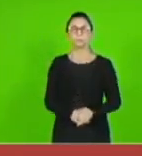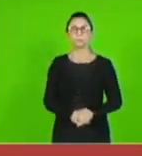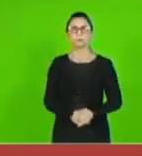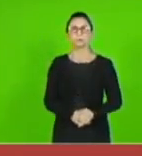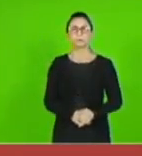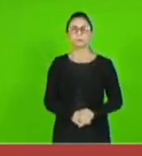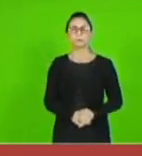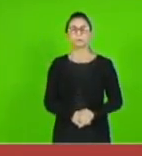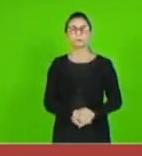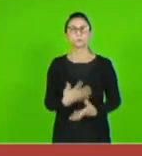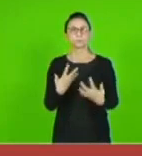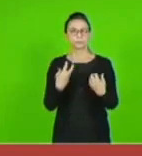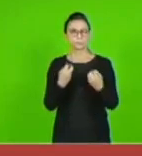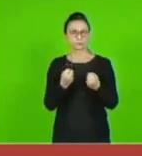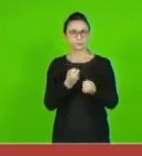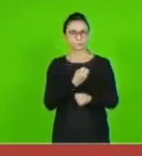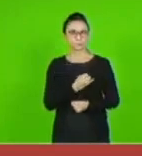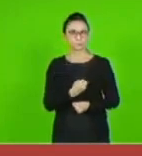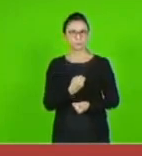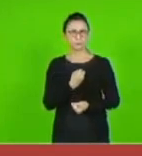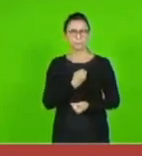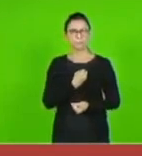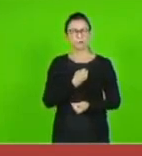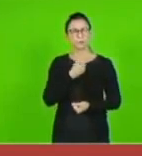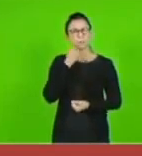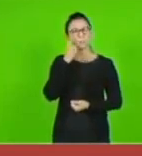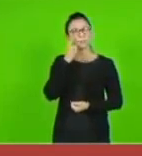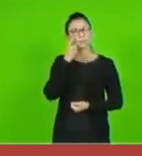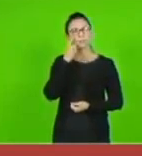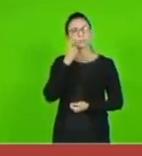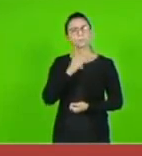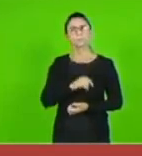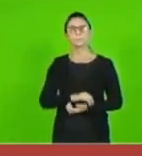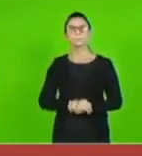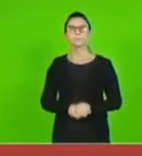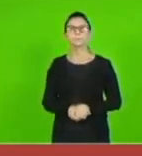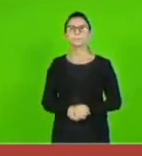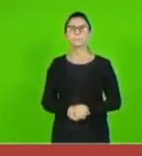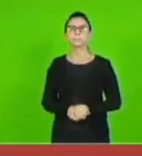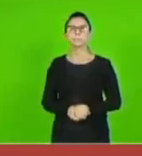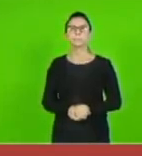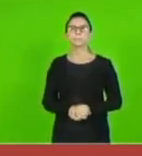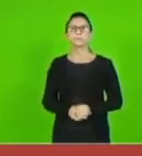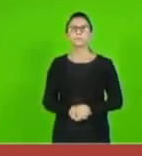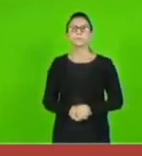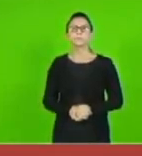a letter that was given to him from the Lord.